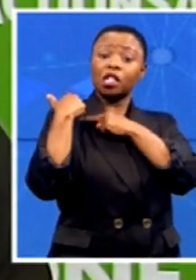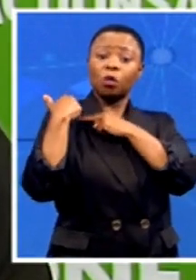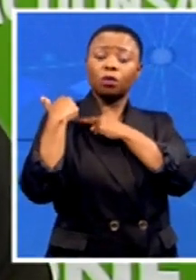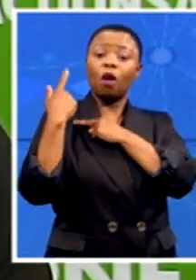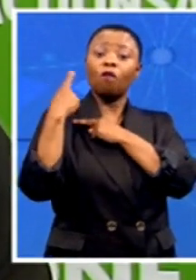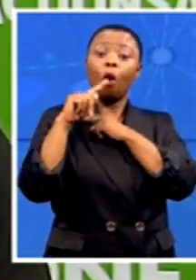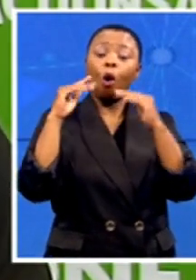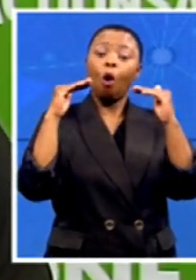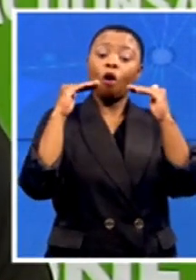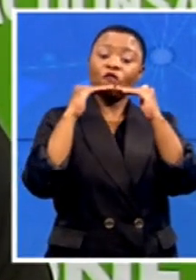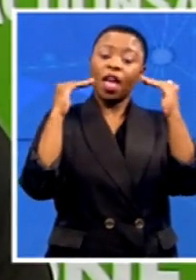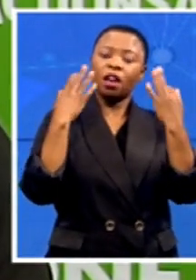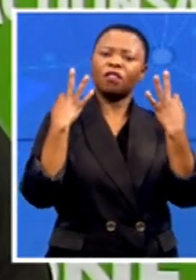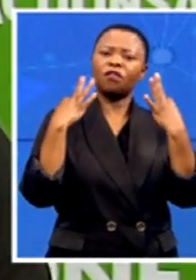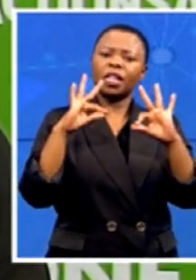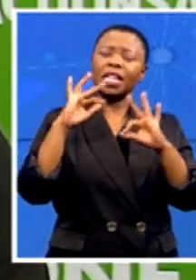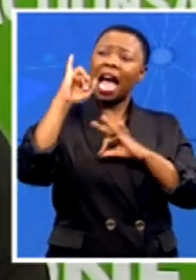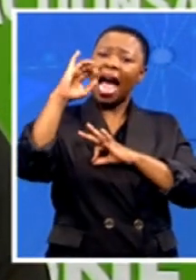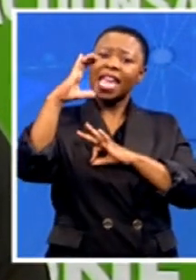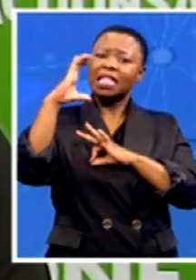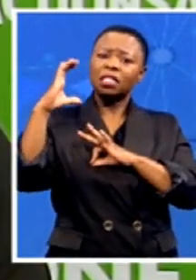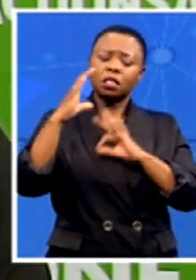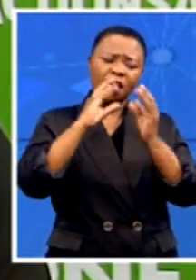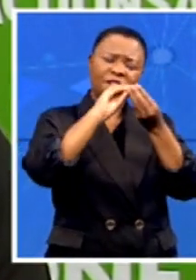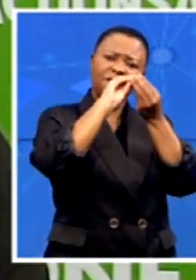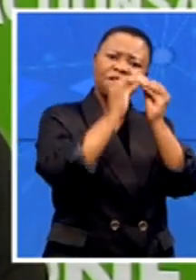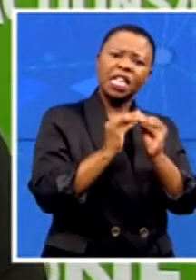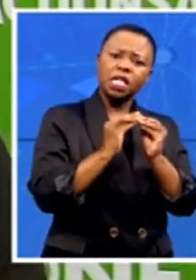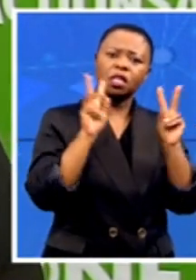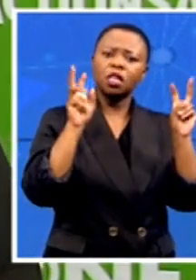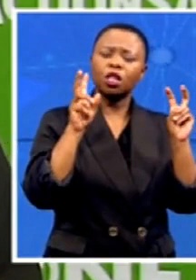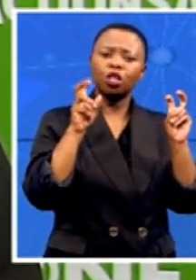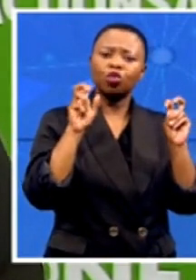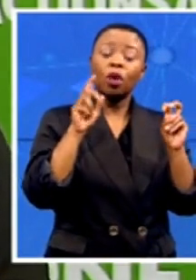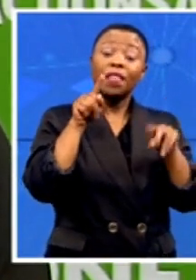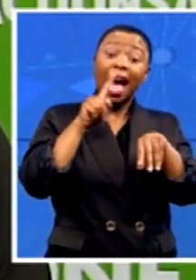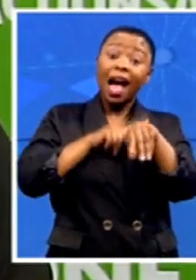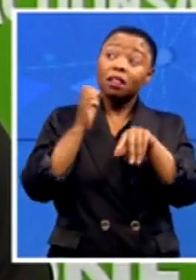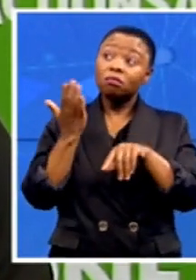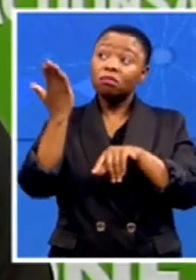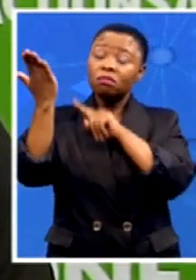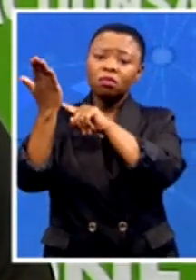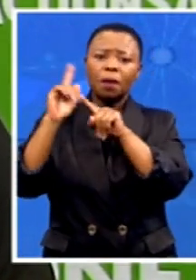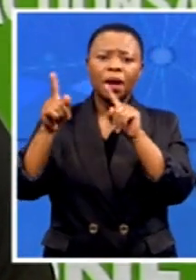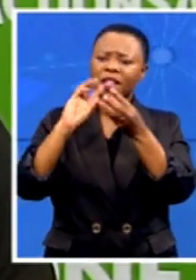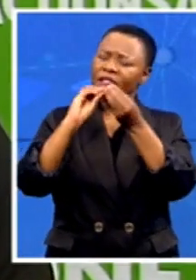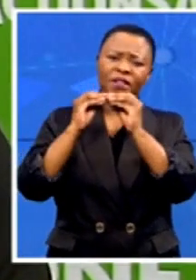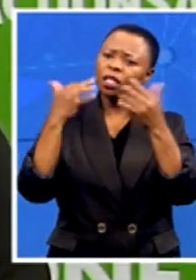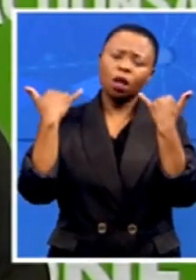not remedy this issue at the time it was brought to their attention, at the time in which ballot papers were being signed off,